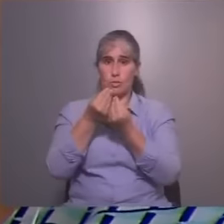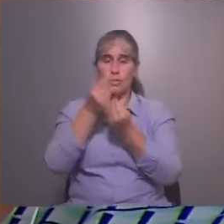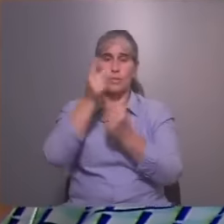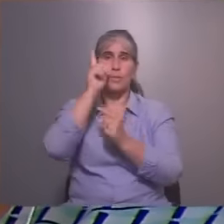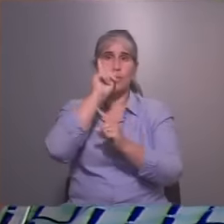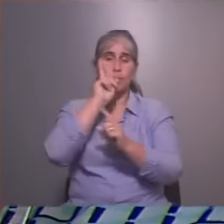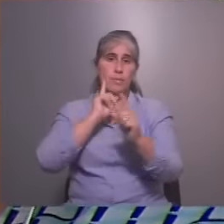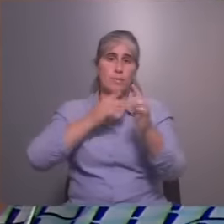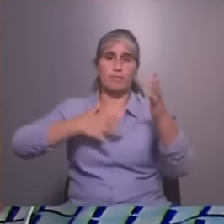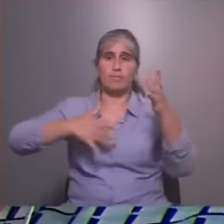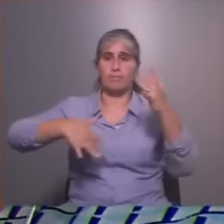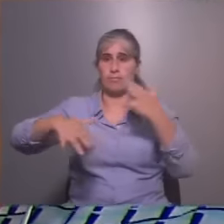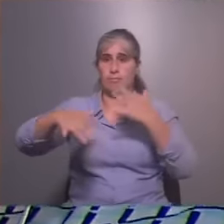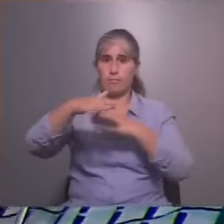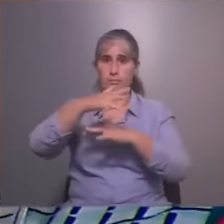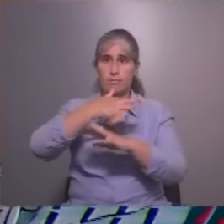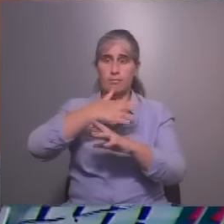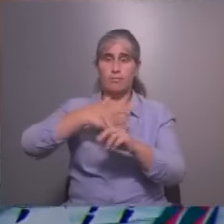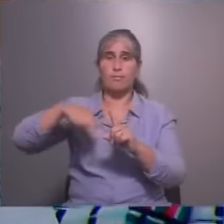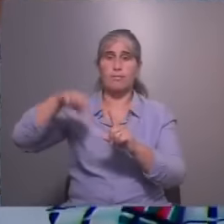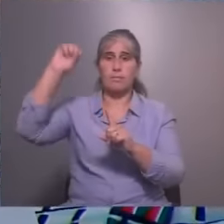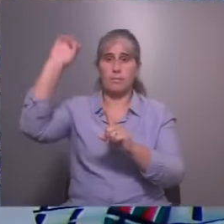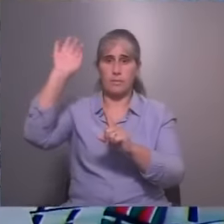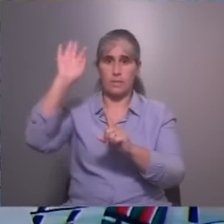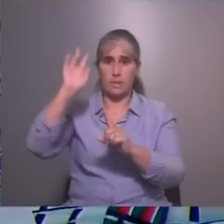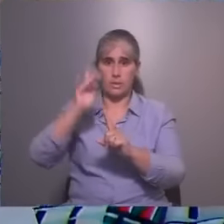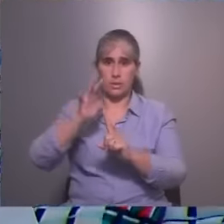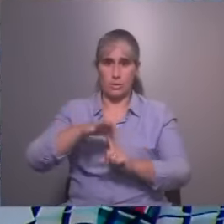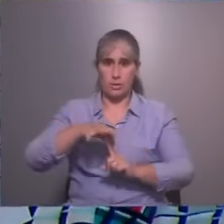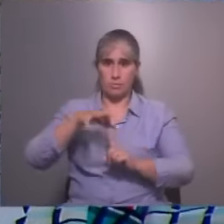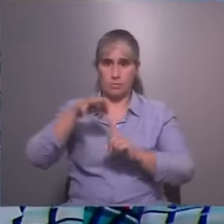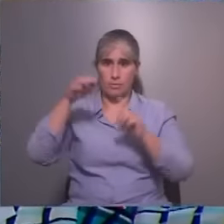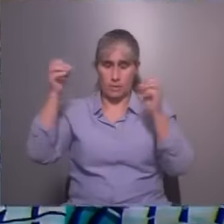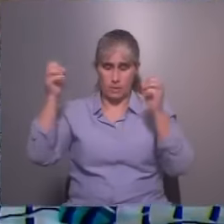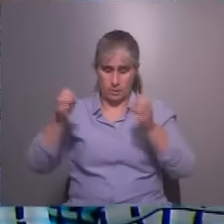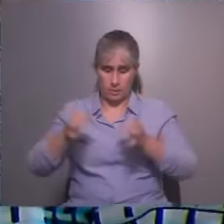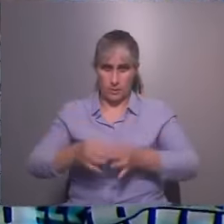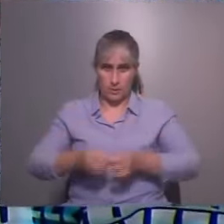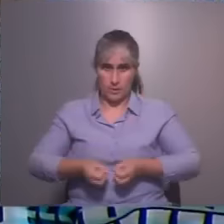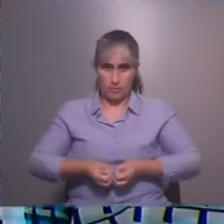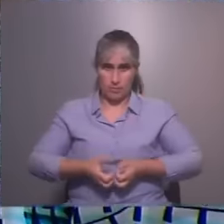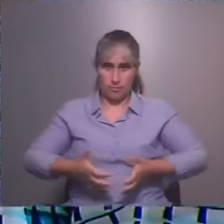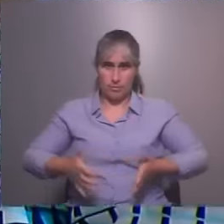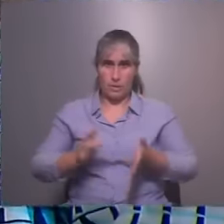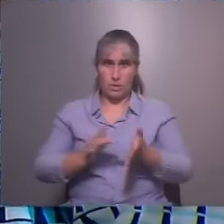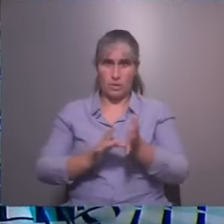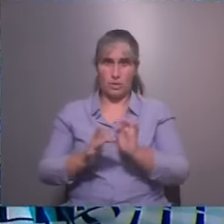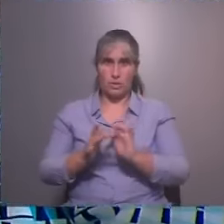Hail Mary, full of grace, the Lord is with thee. Blessed art thou among